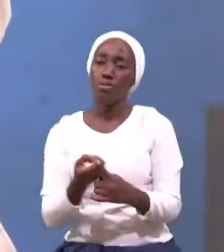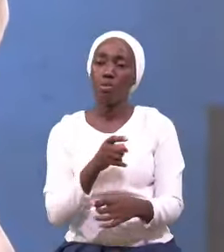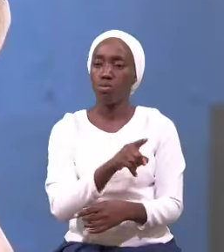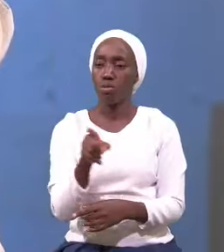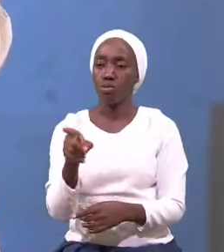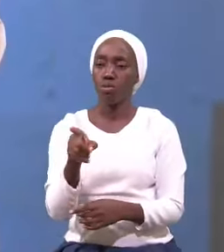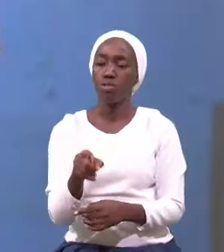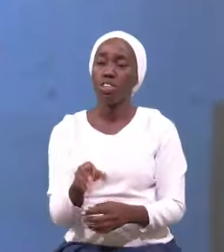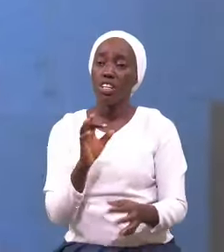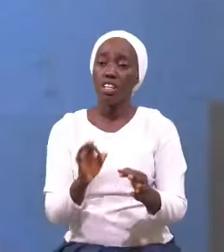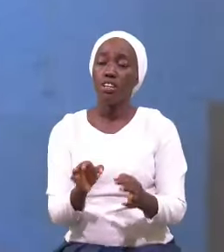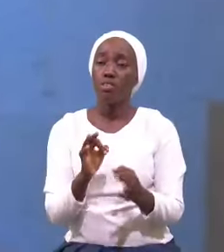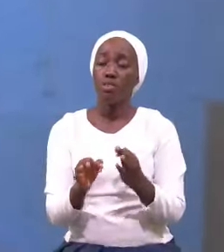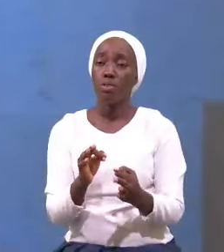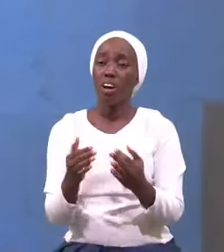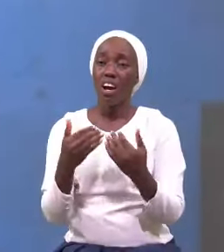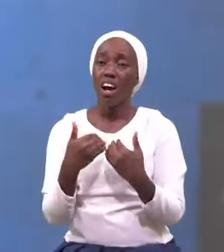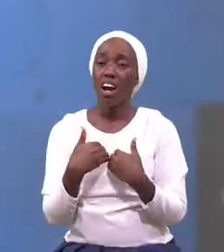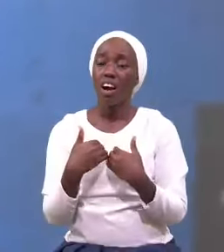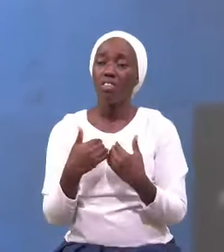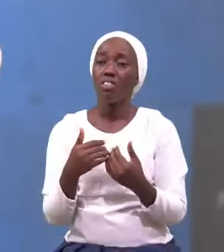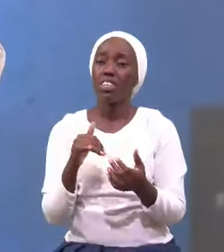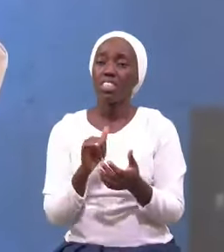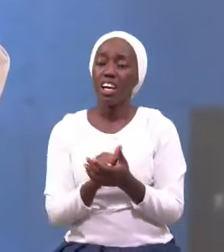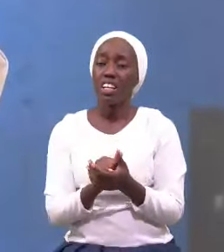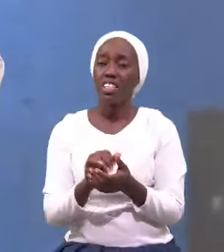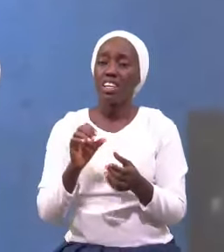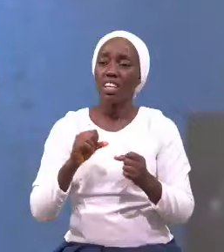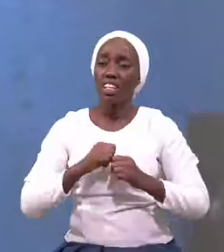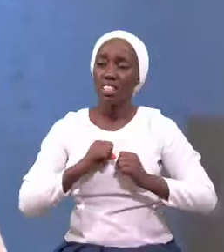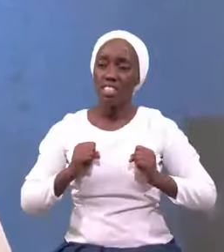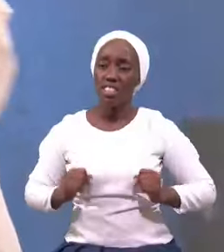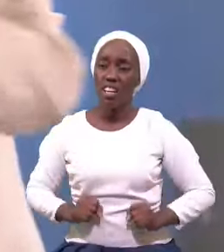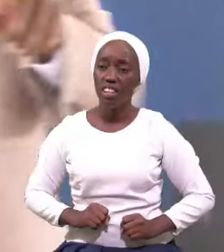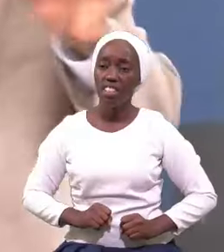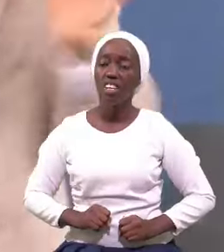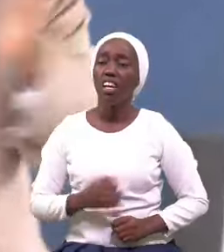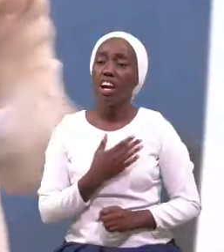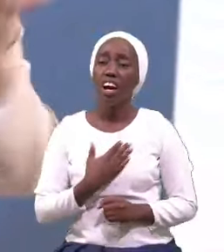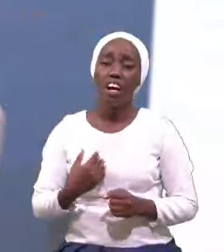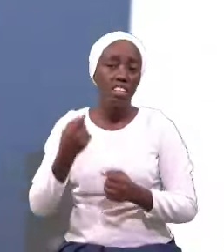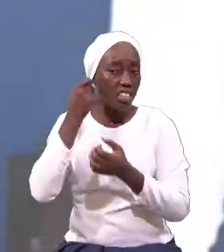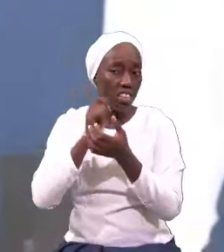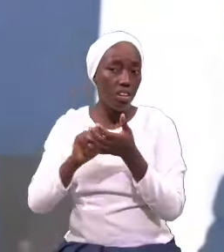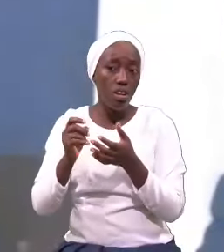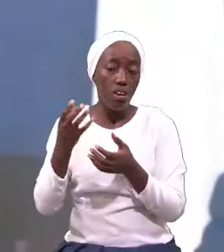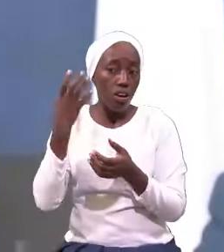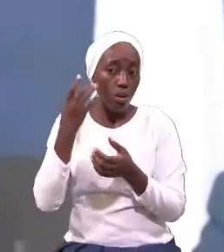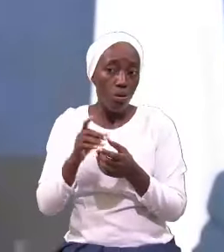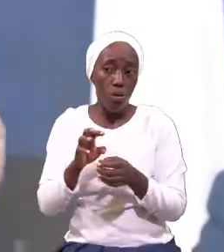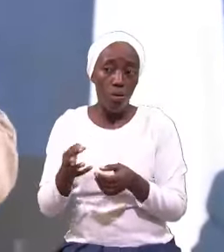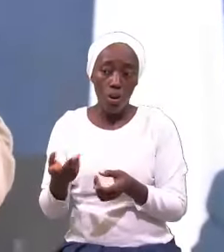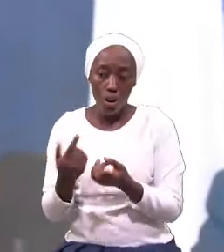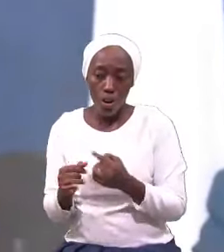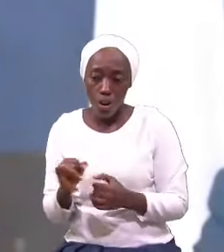If they heard that the Sanhedrin or the Pharisees or Sadducees were coming, they blocked the way,